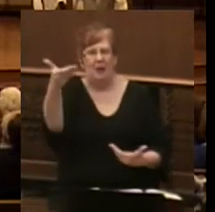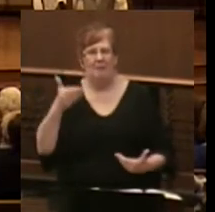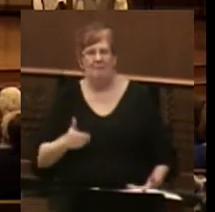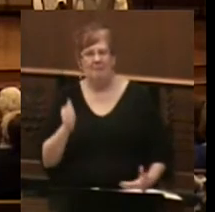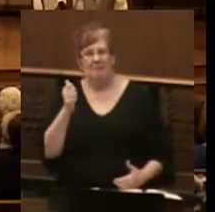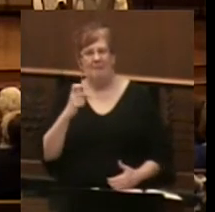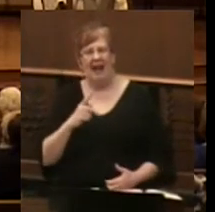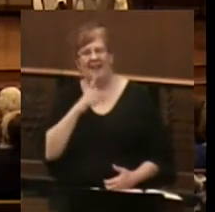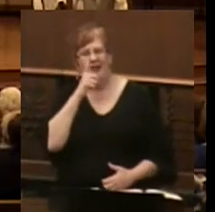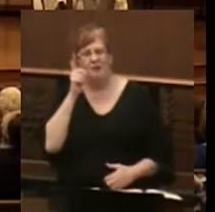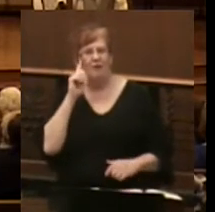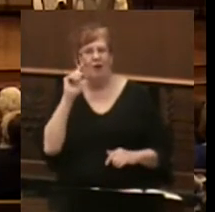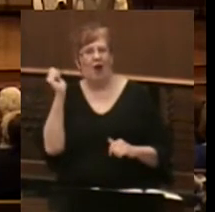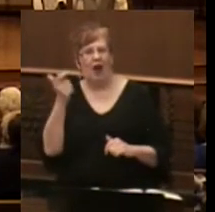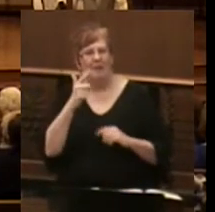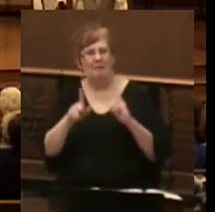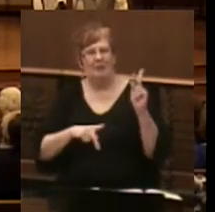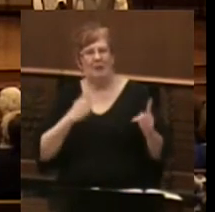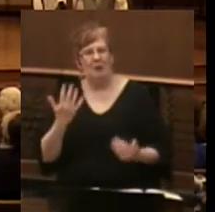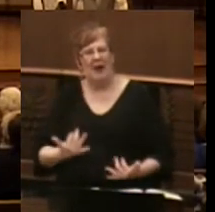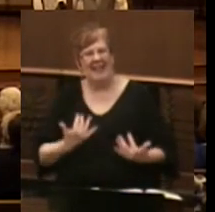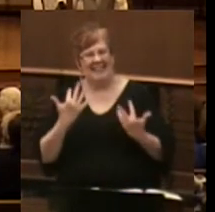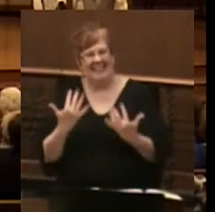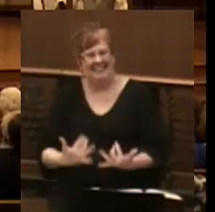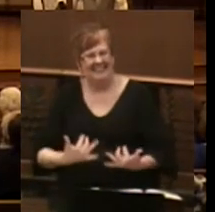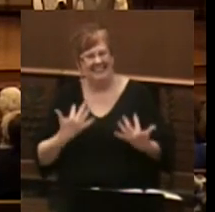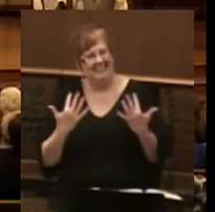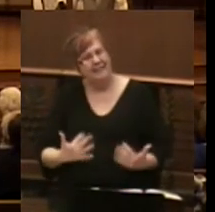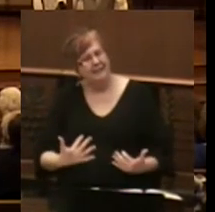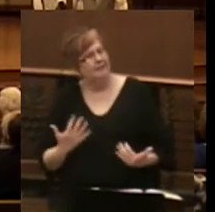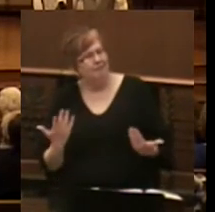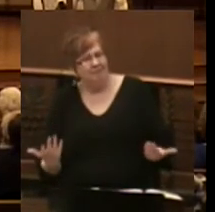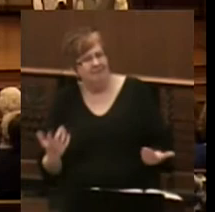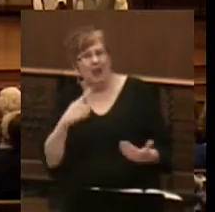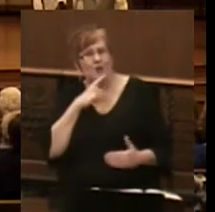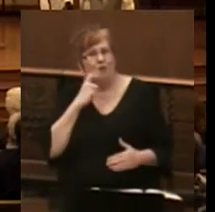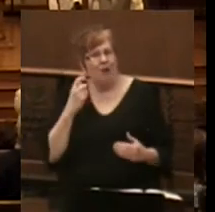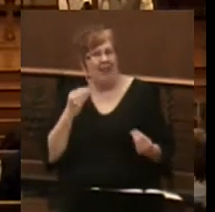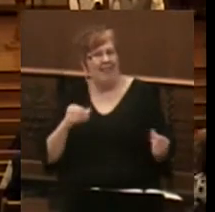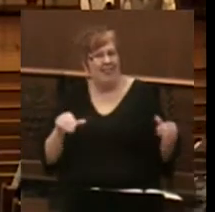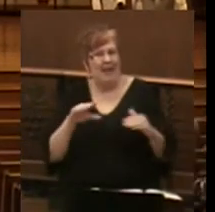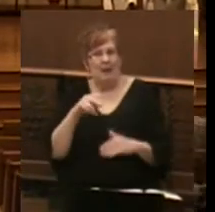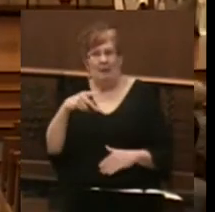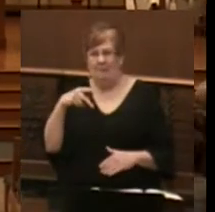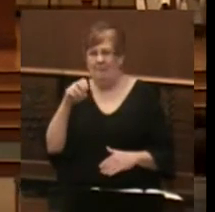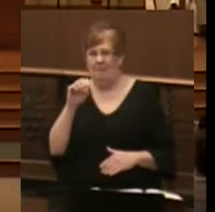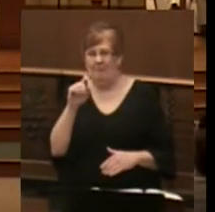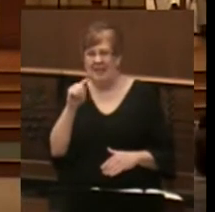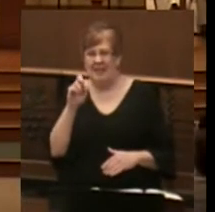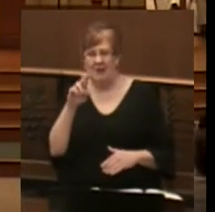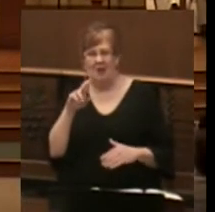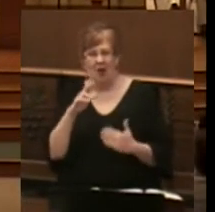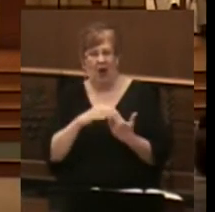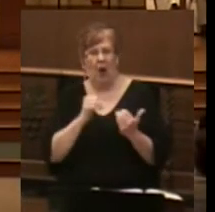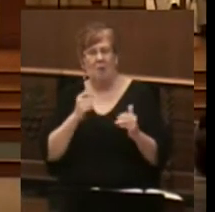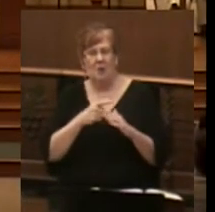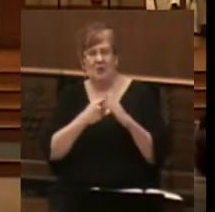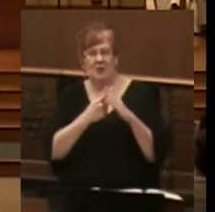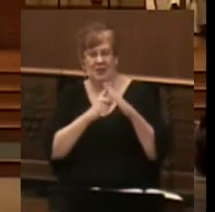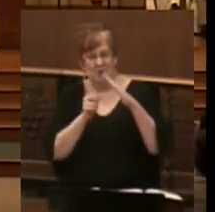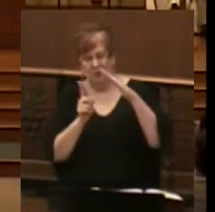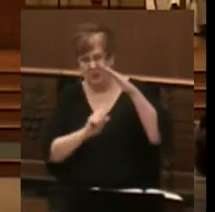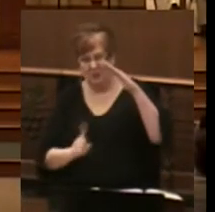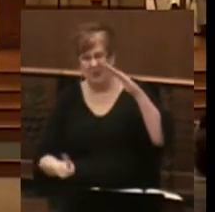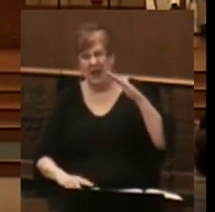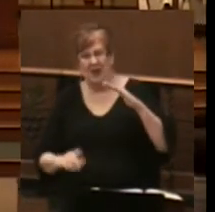all the people waiting at the dock. Well, in spite of the fact that it was dry land, this Peter, he almost drowned. So